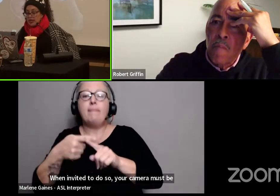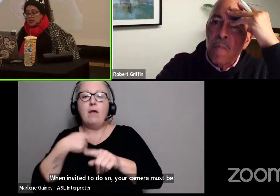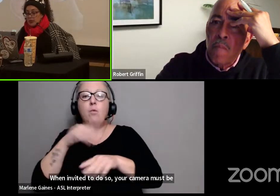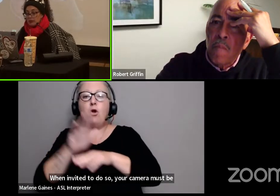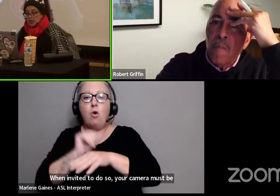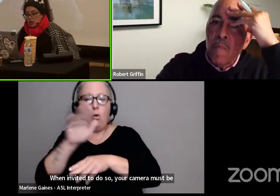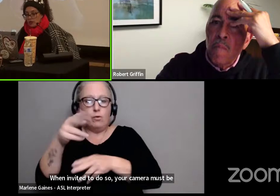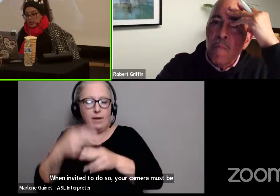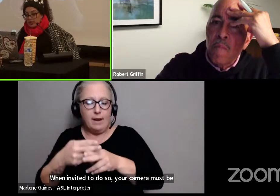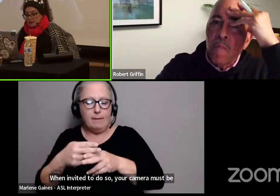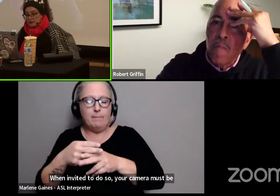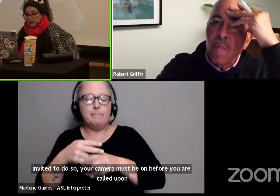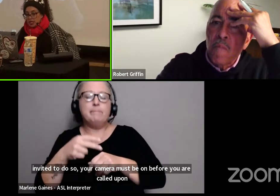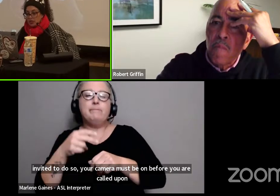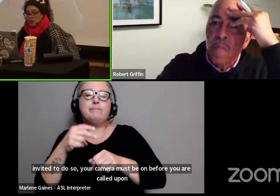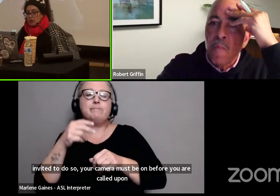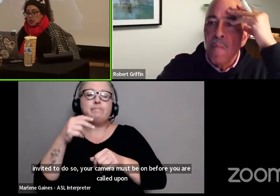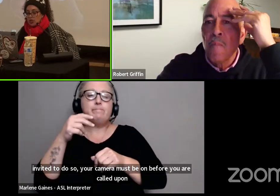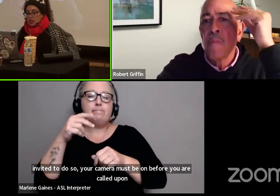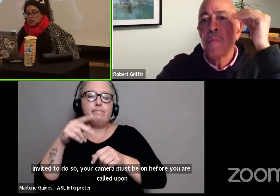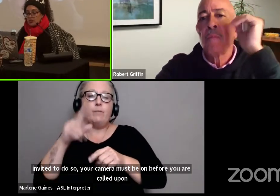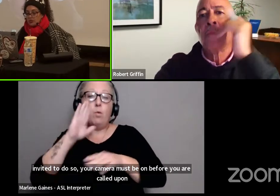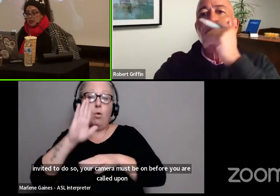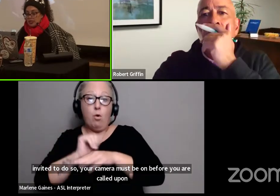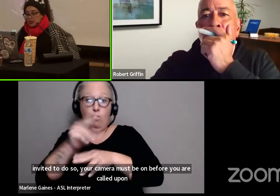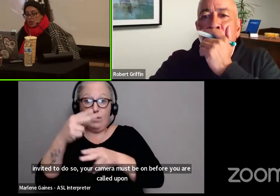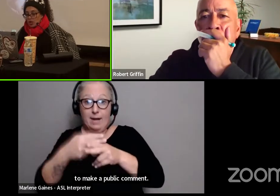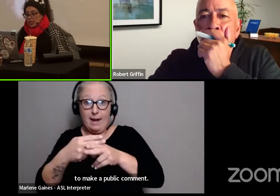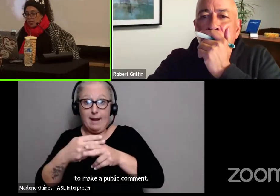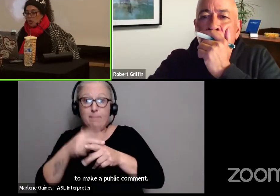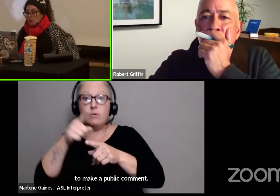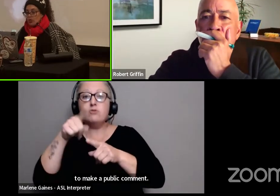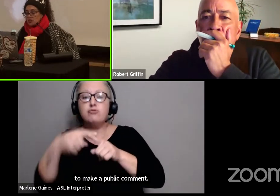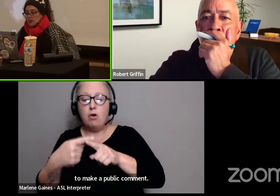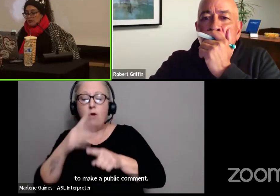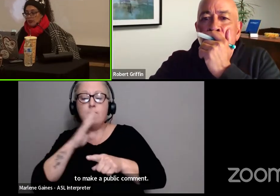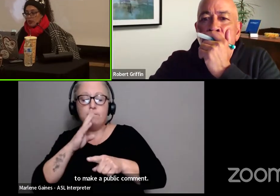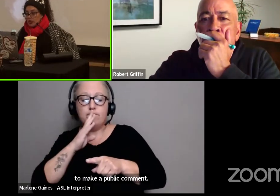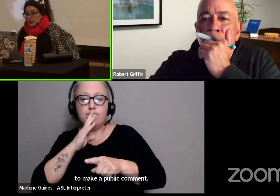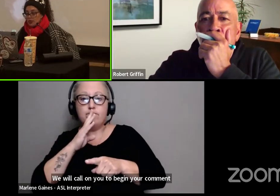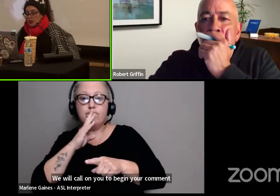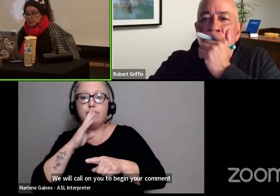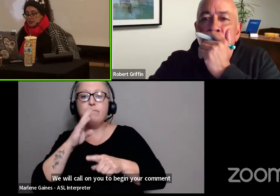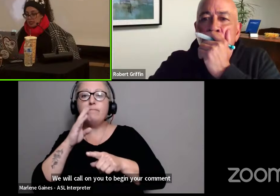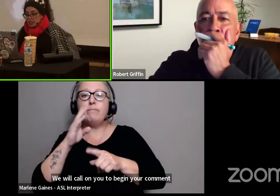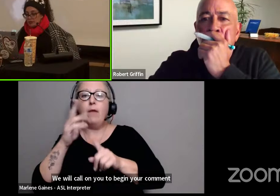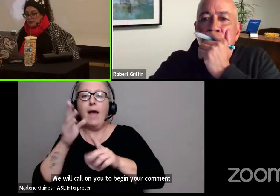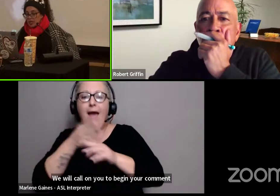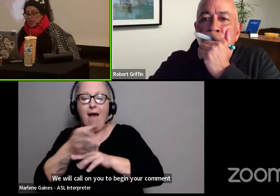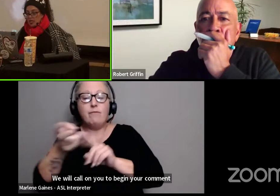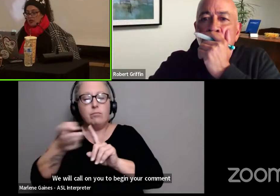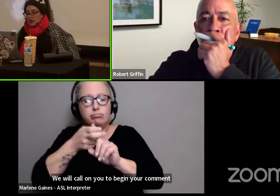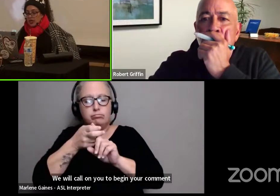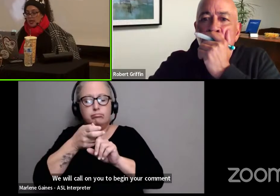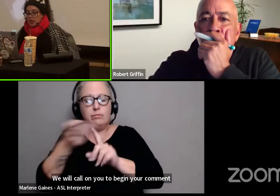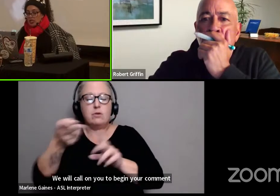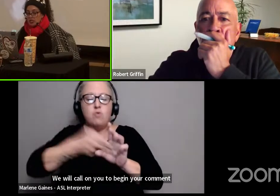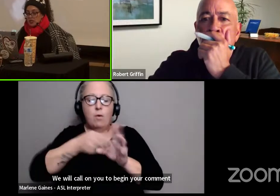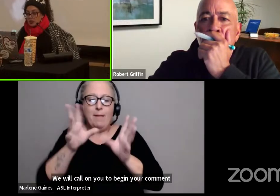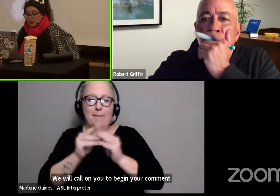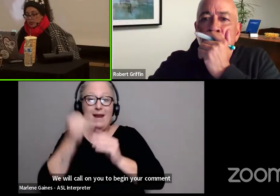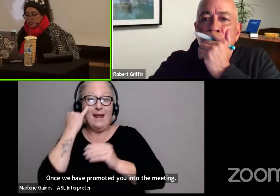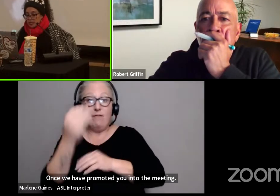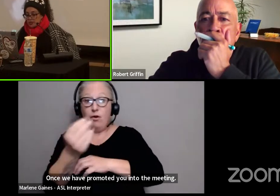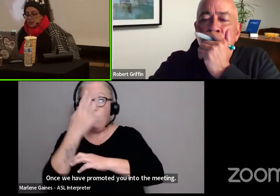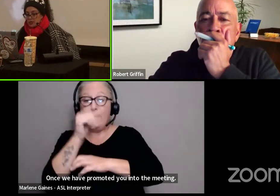to make a public comment. We will call on you to begin your comment once we have promoted you into the meeting. If your camera is